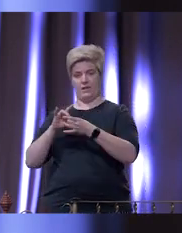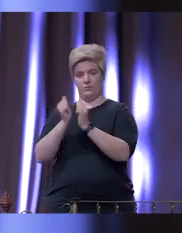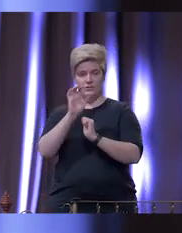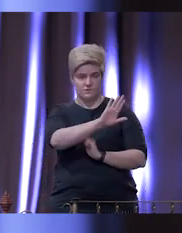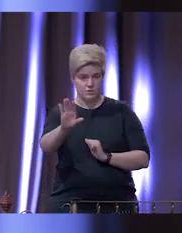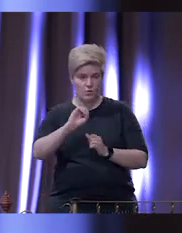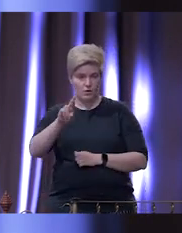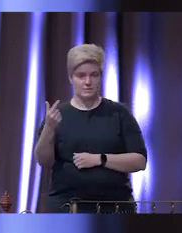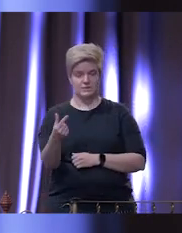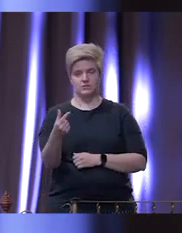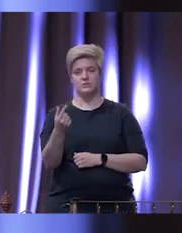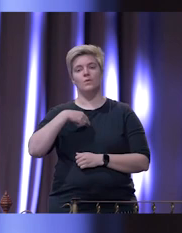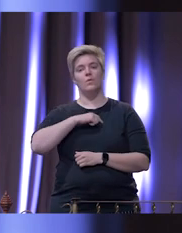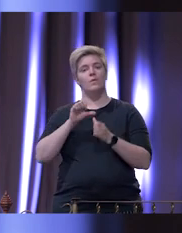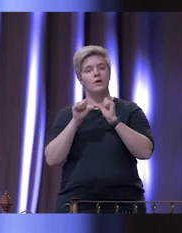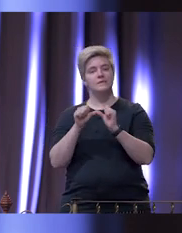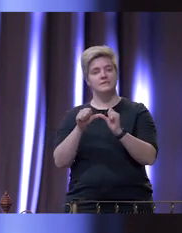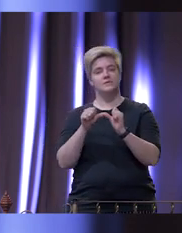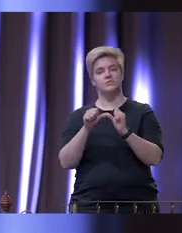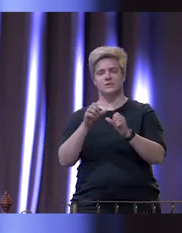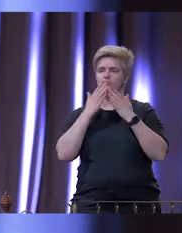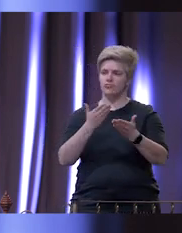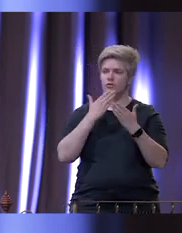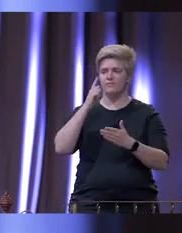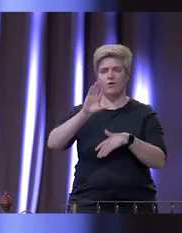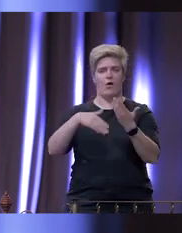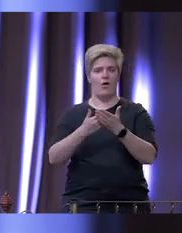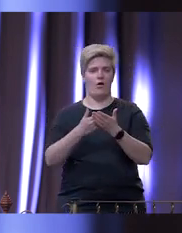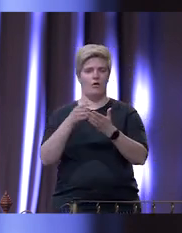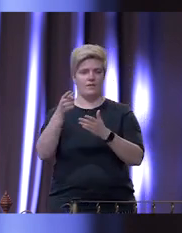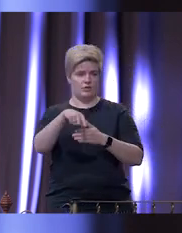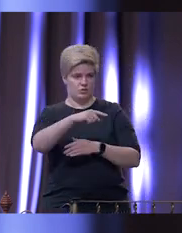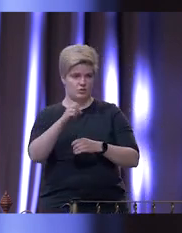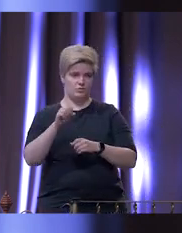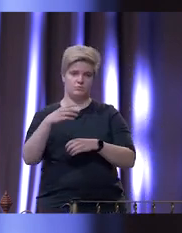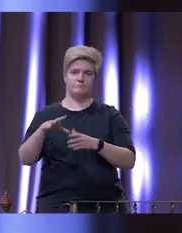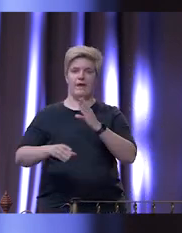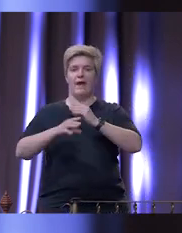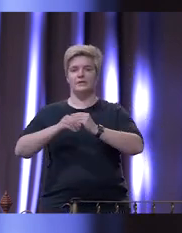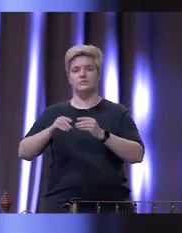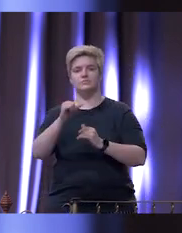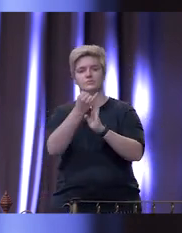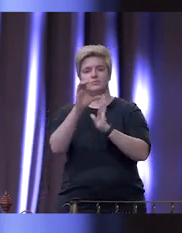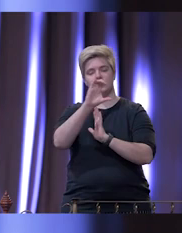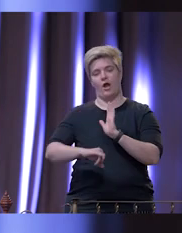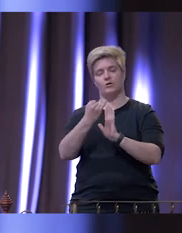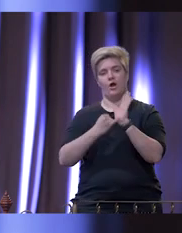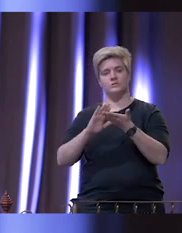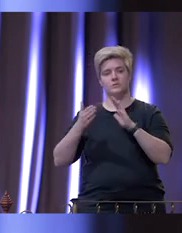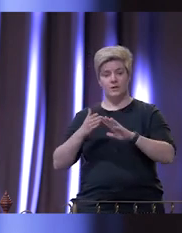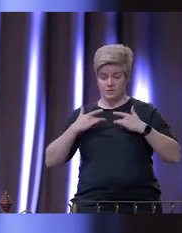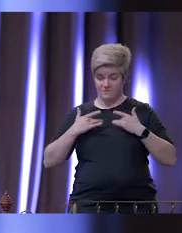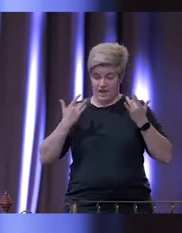our relationship with each of your organizations, we are continually grateful for all that you contribute to Chicago's arts